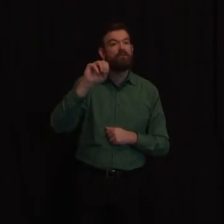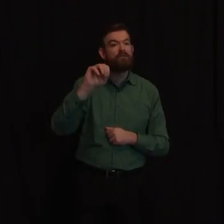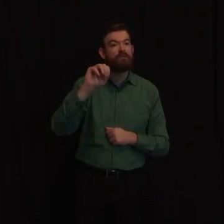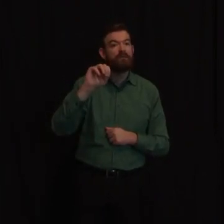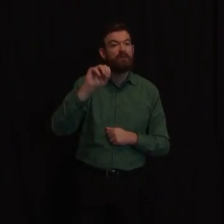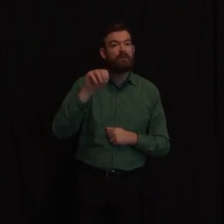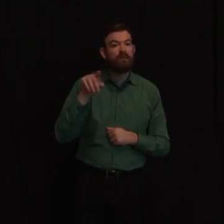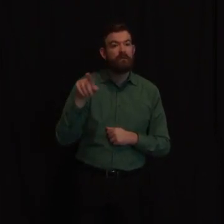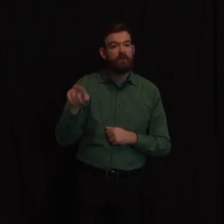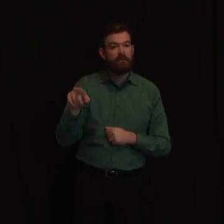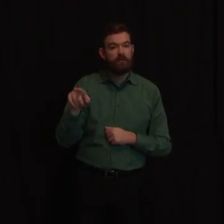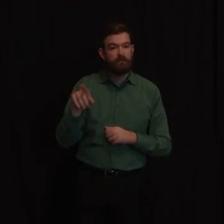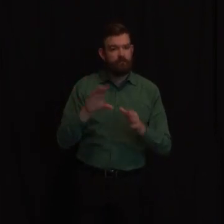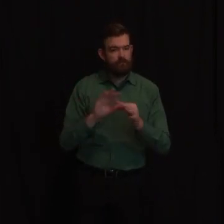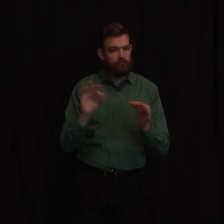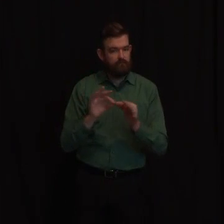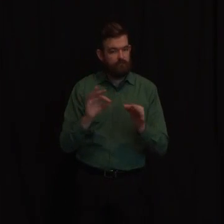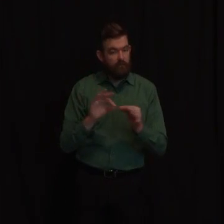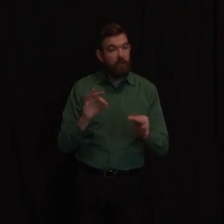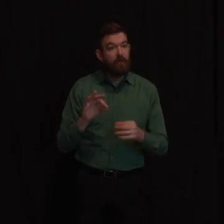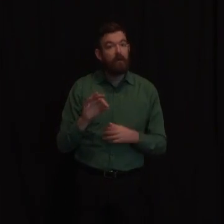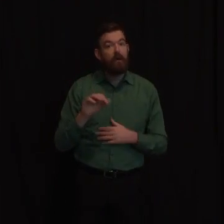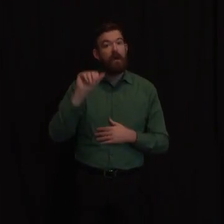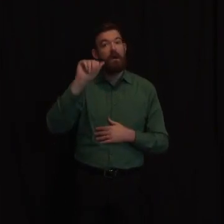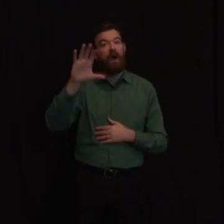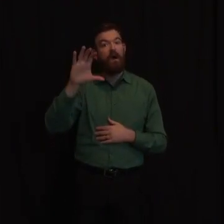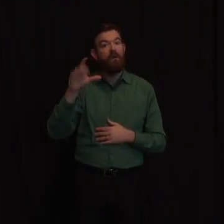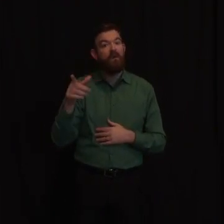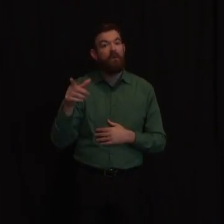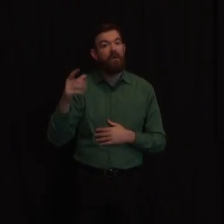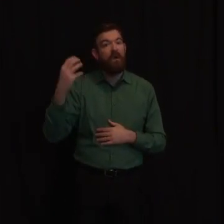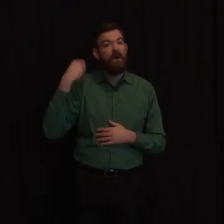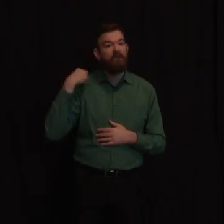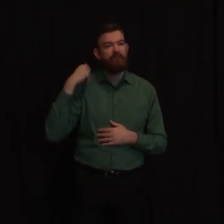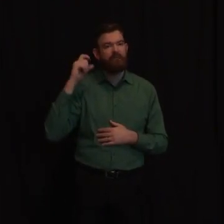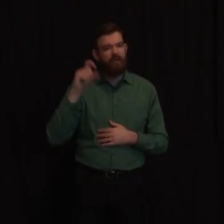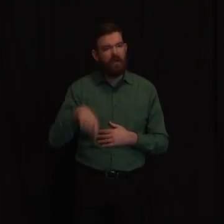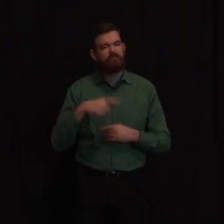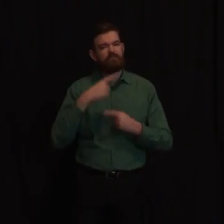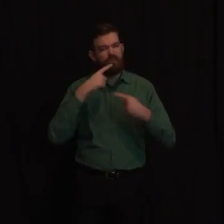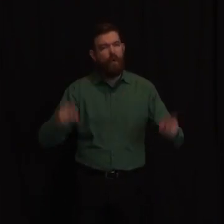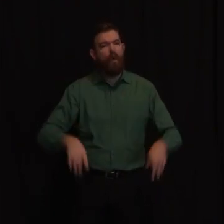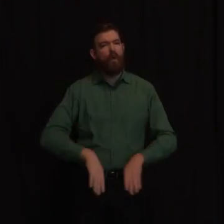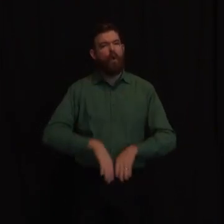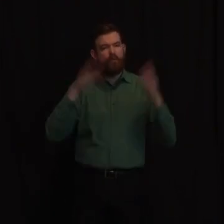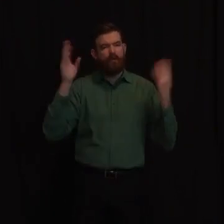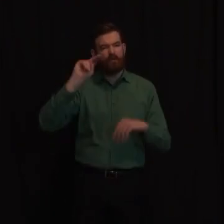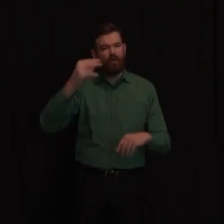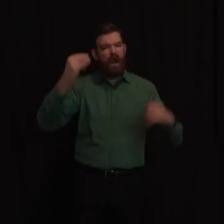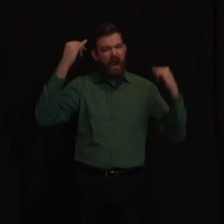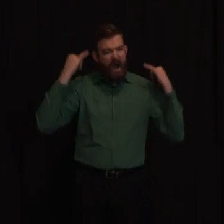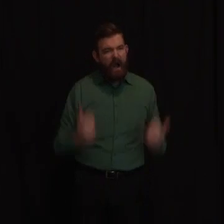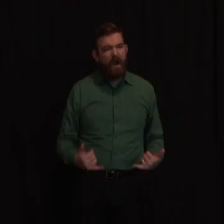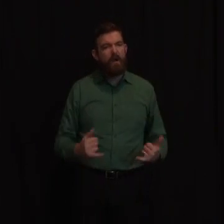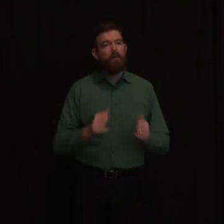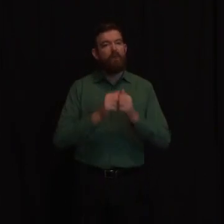this. Atlantic County officials need to sound the alarm, reopen New Jersey immediately without